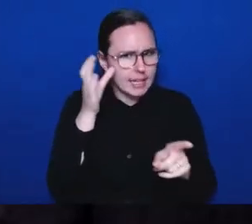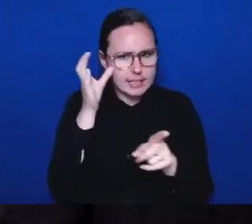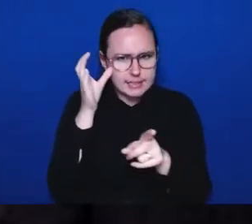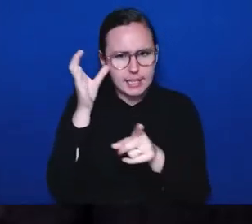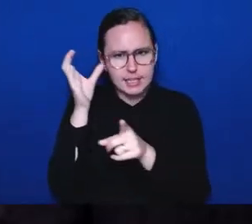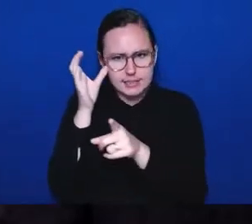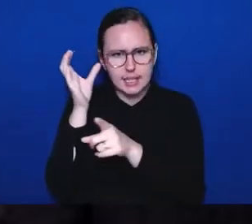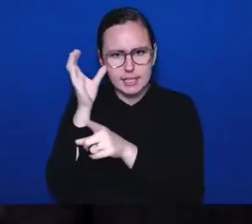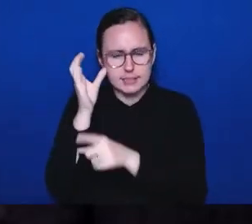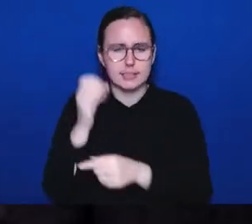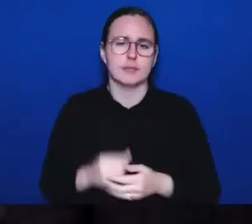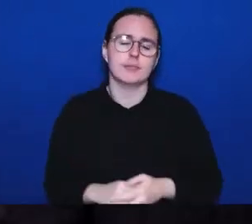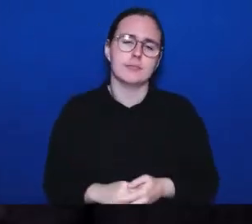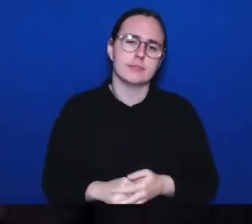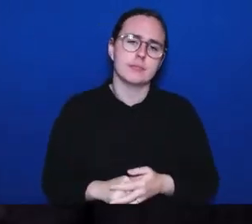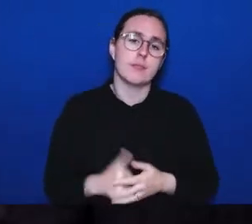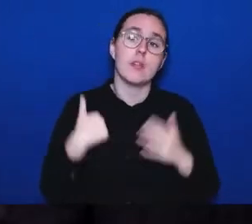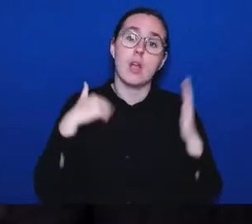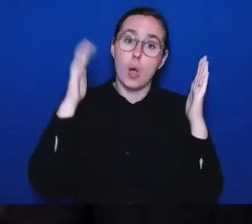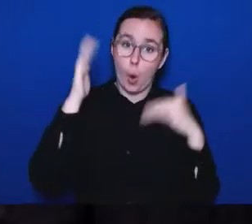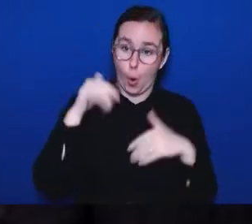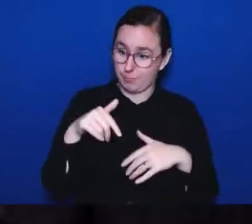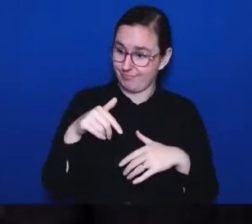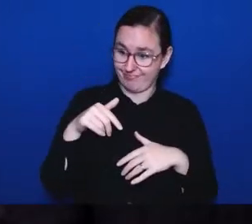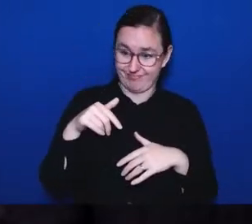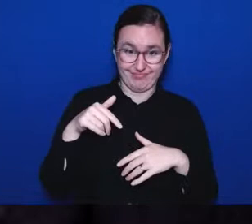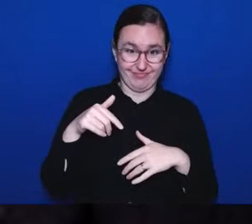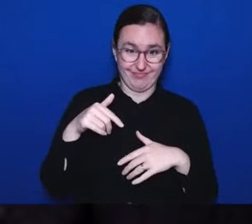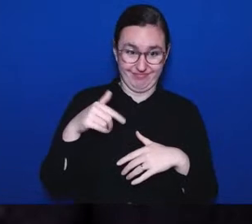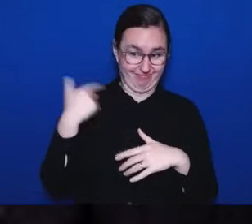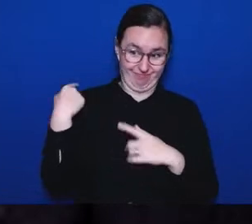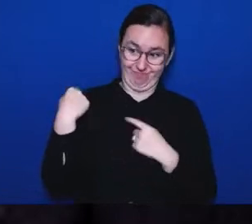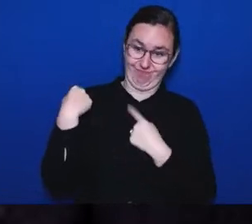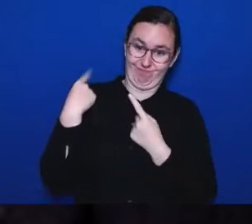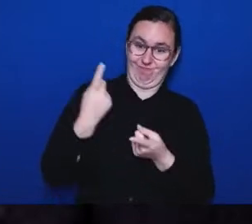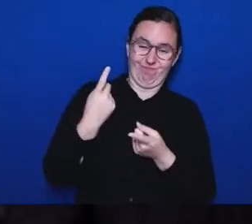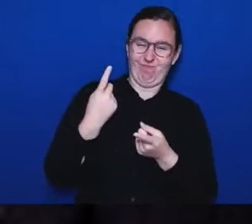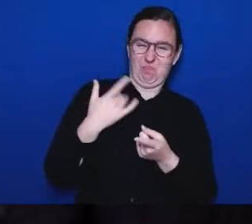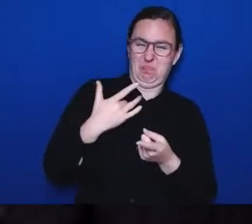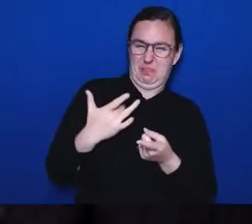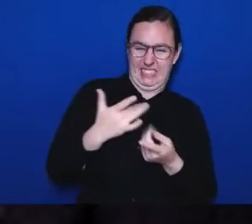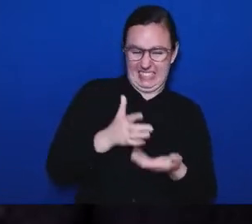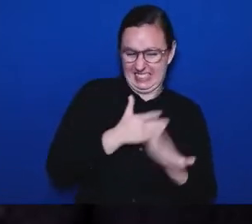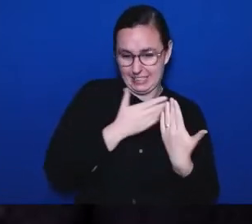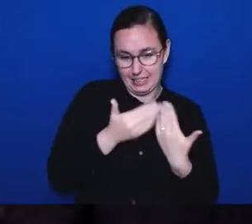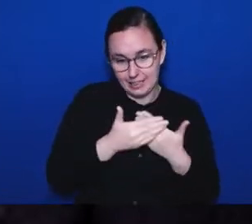of everyone. And that's why I'm also hopeful about the Physician Master Agreement, that it's building